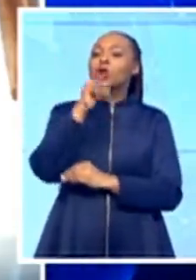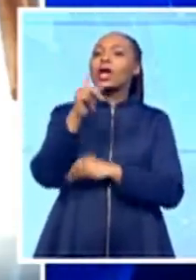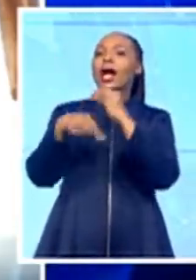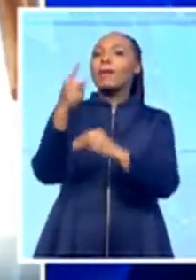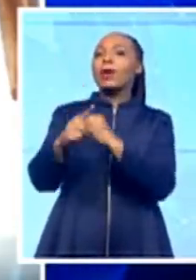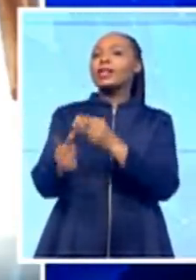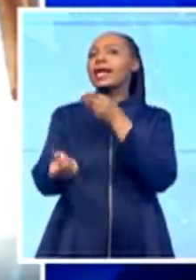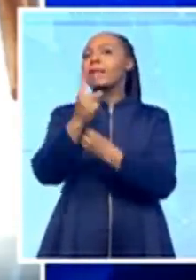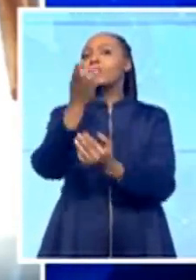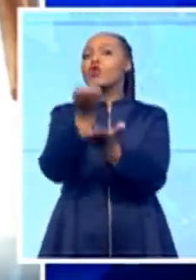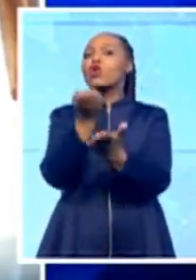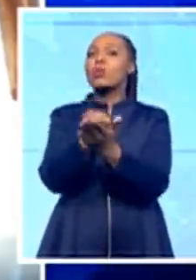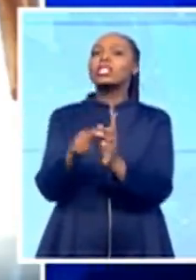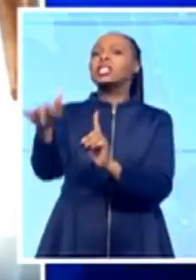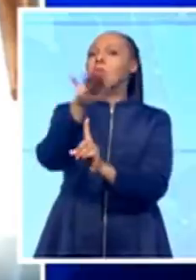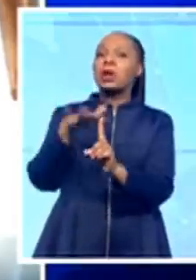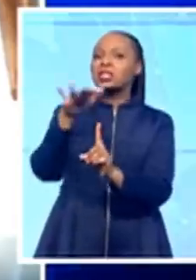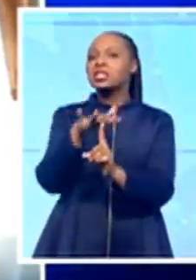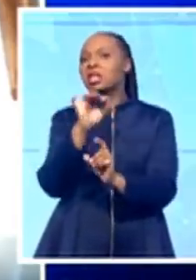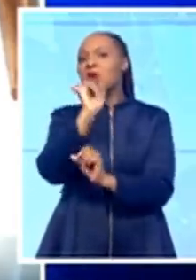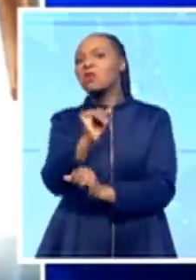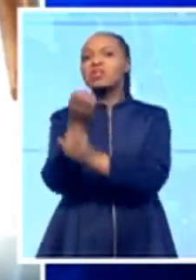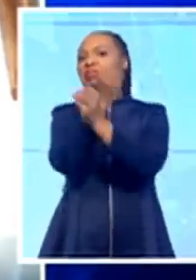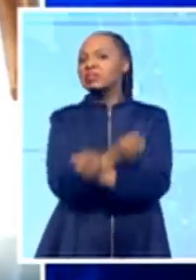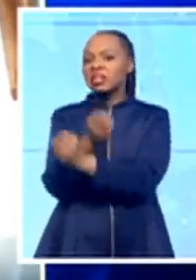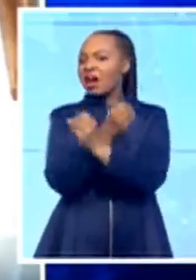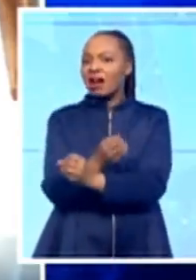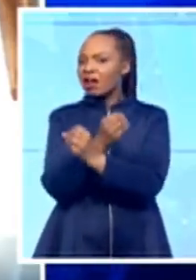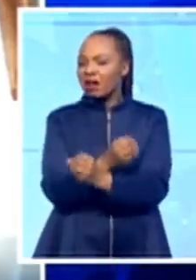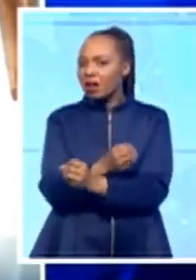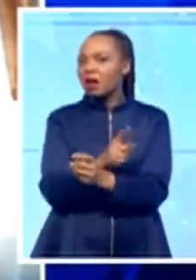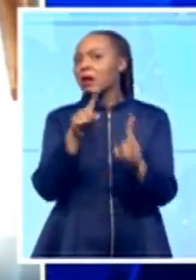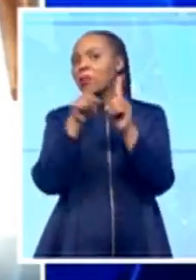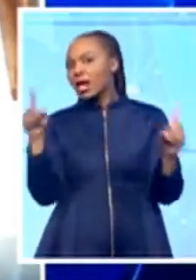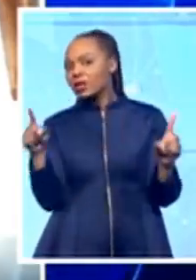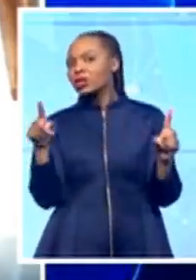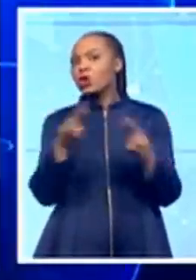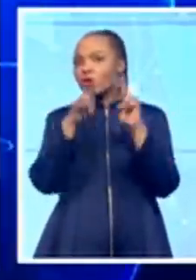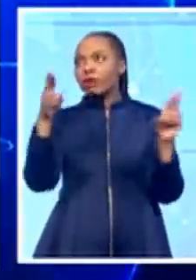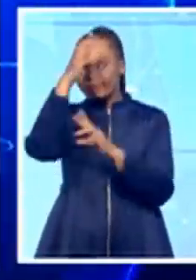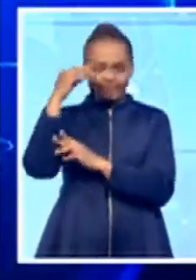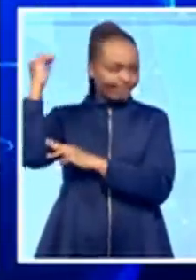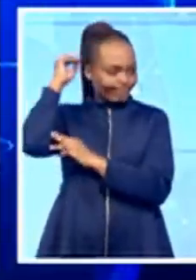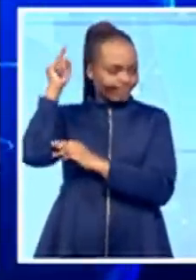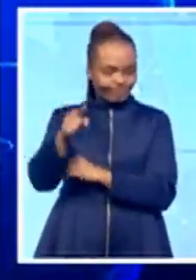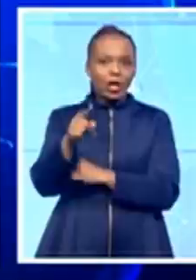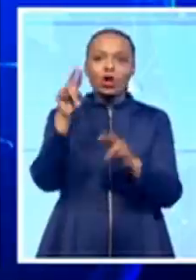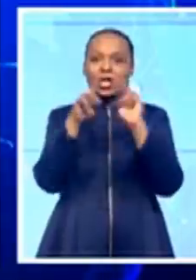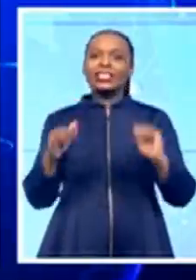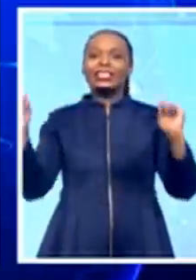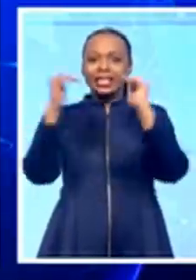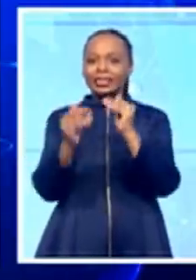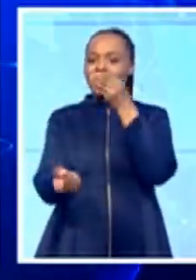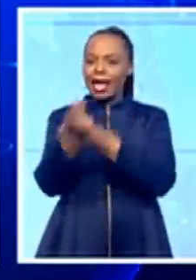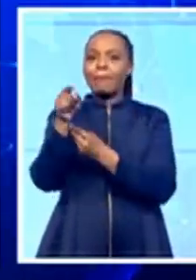trucks without reflecting on the injustice that has been done to President Zuma. I'm just wondering